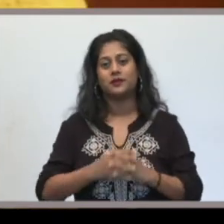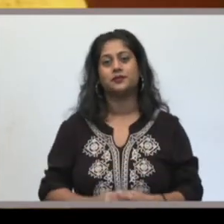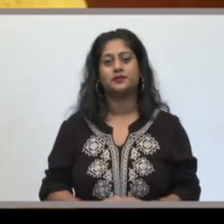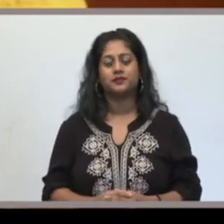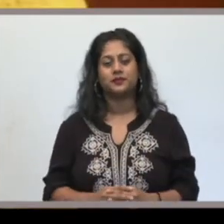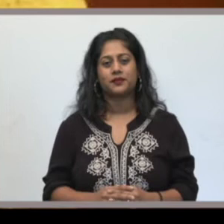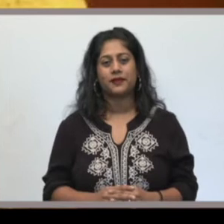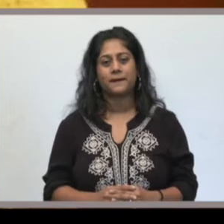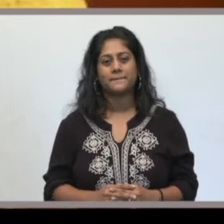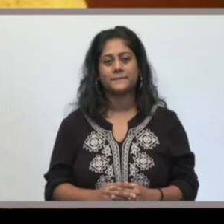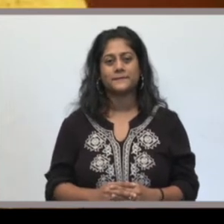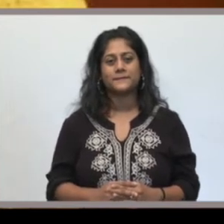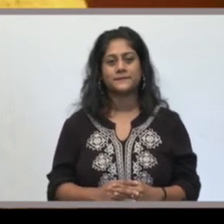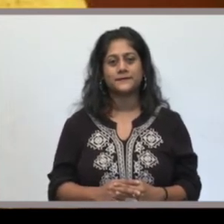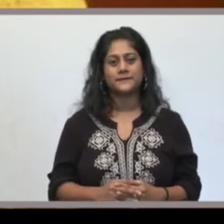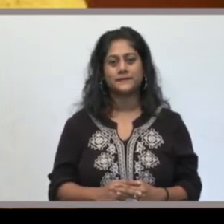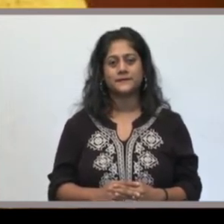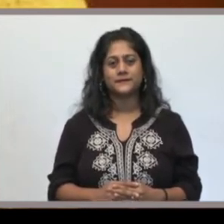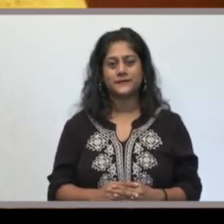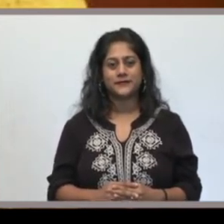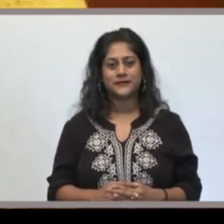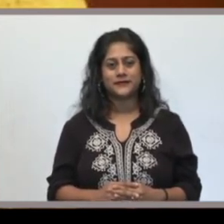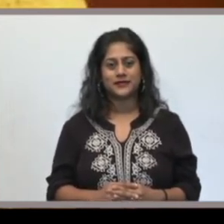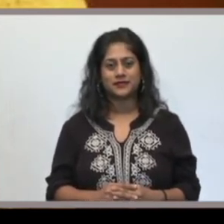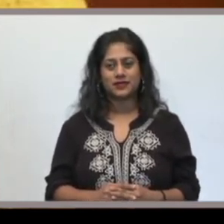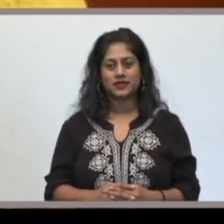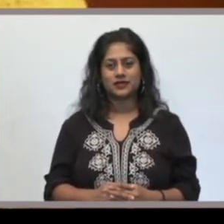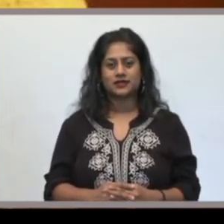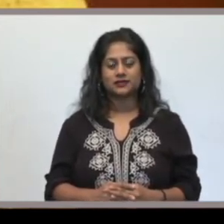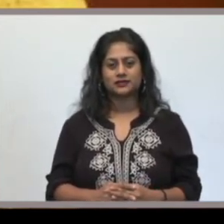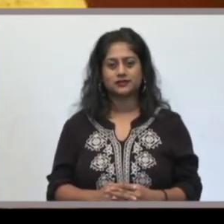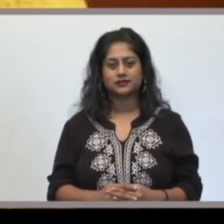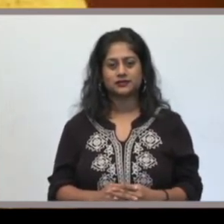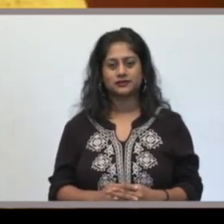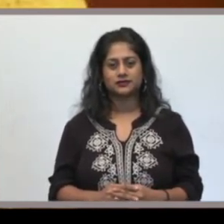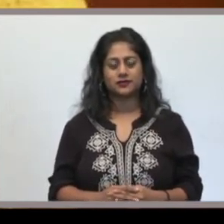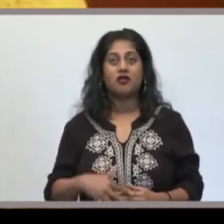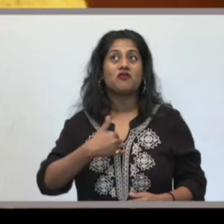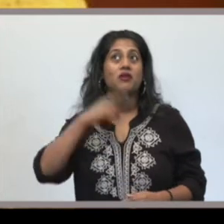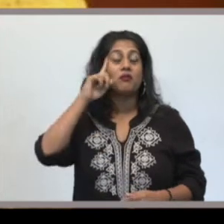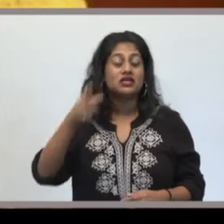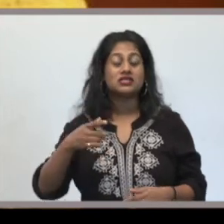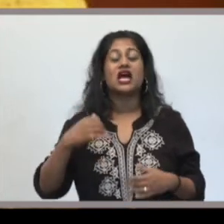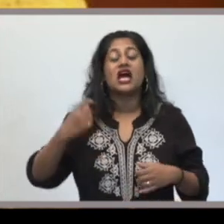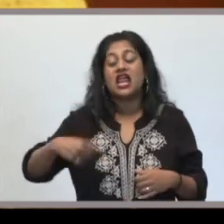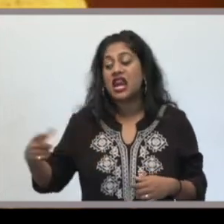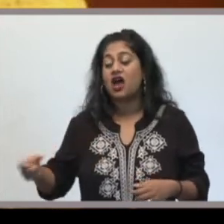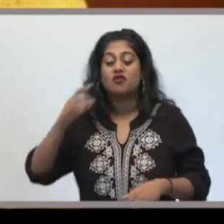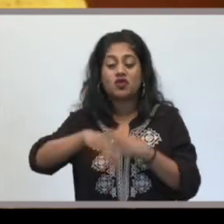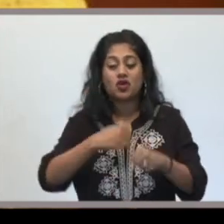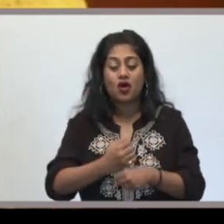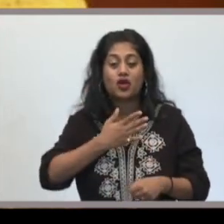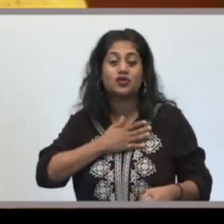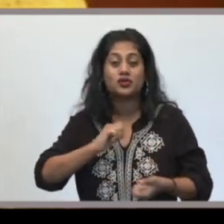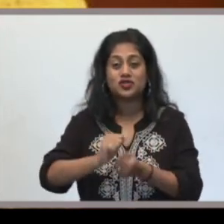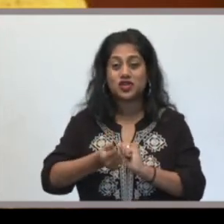Bible? If you want to let go of your hurt, you must let God settle the score. If somebody has